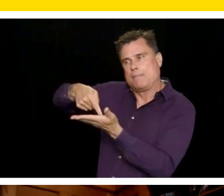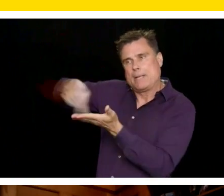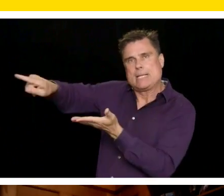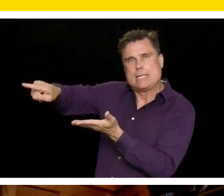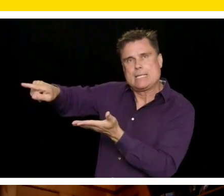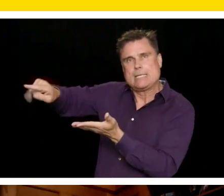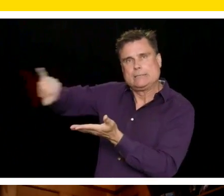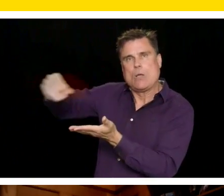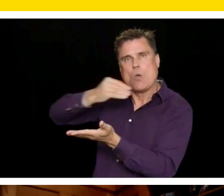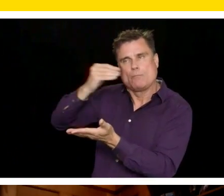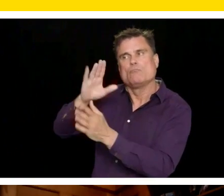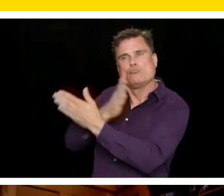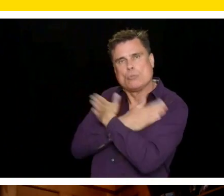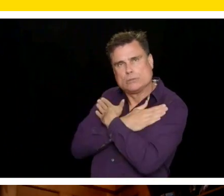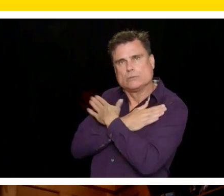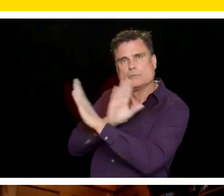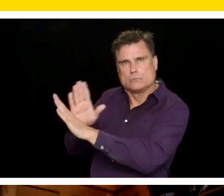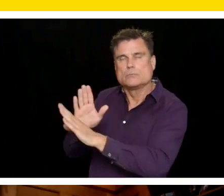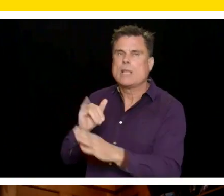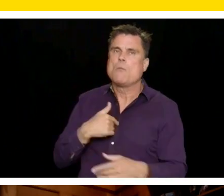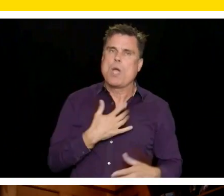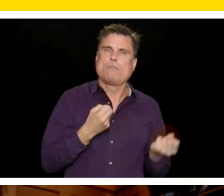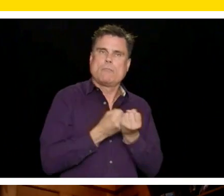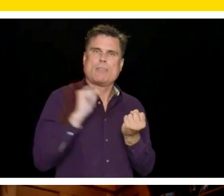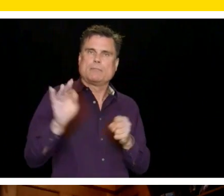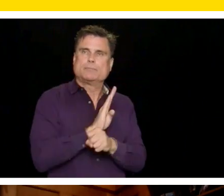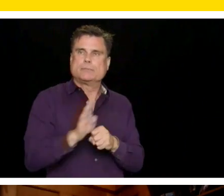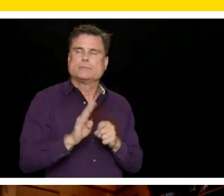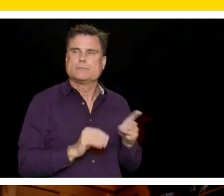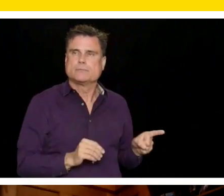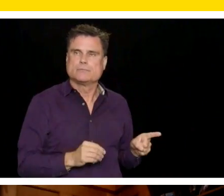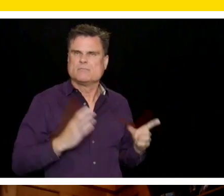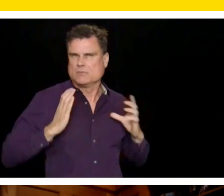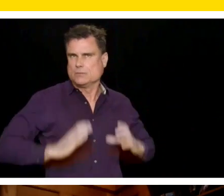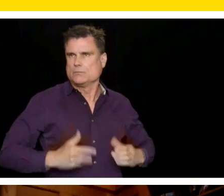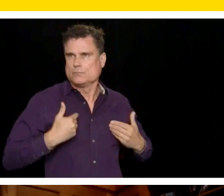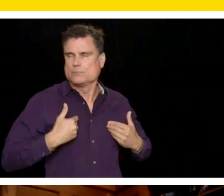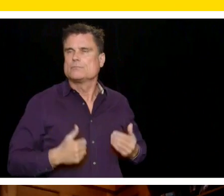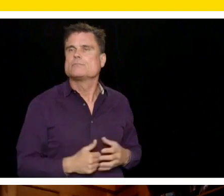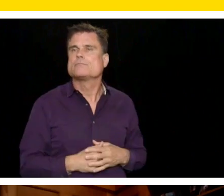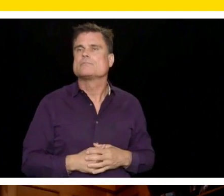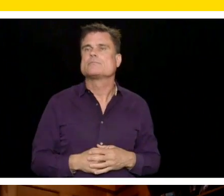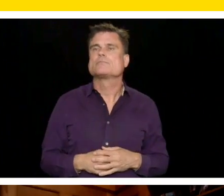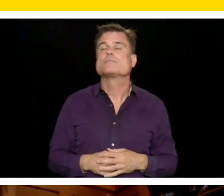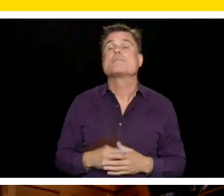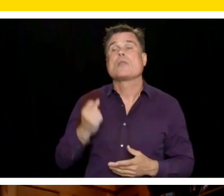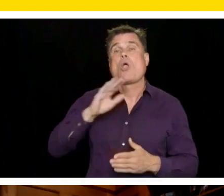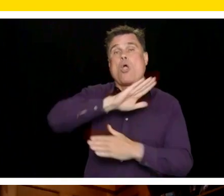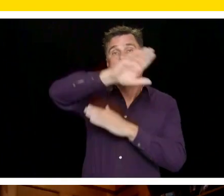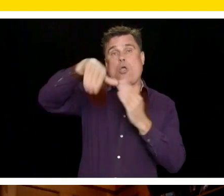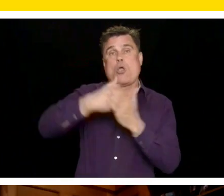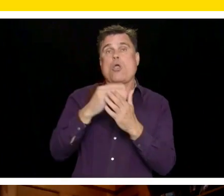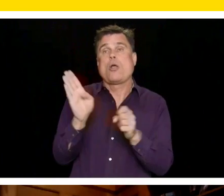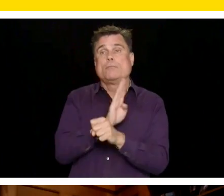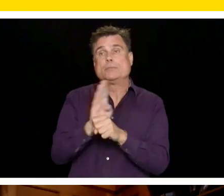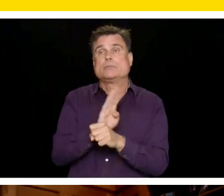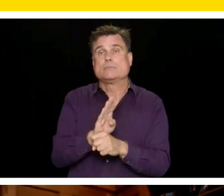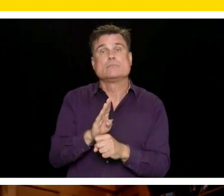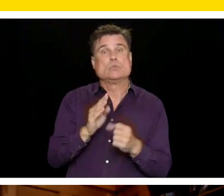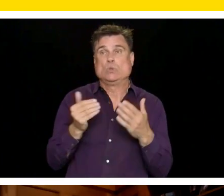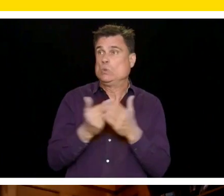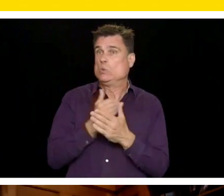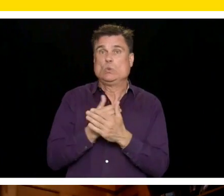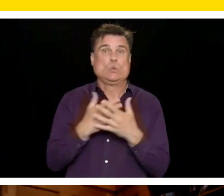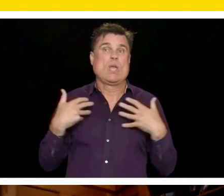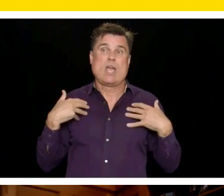2 weeks, or they test positive and they need to self-isolate for 2 weeks or at least 2 weeks until they get better. And